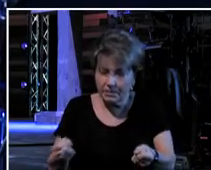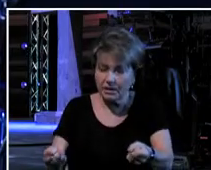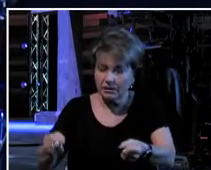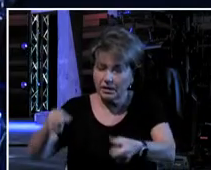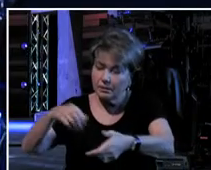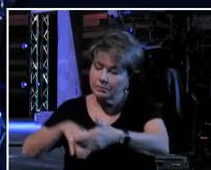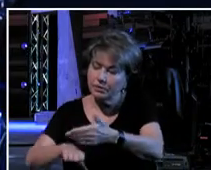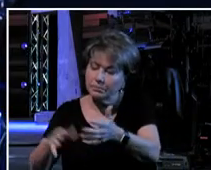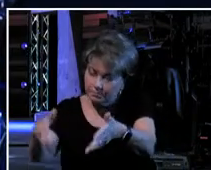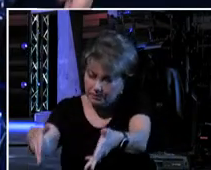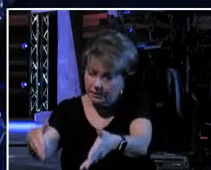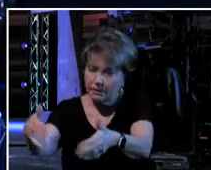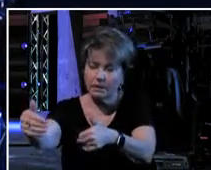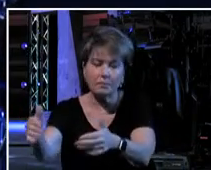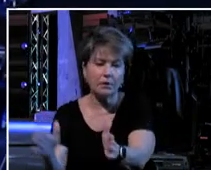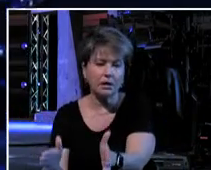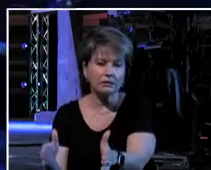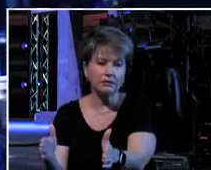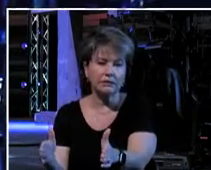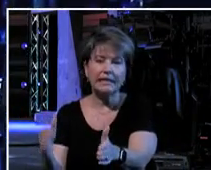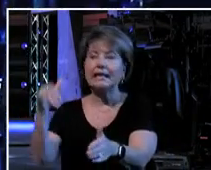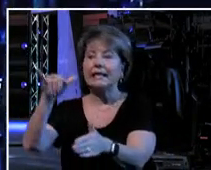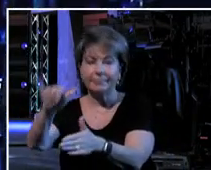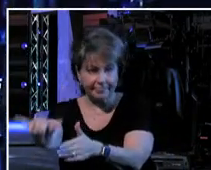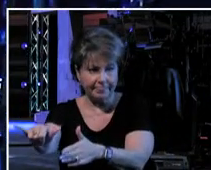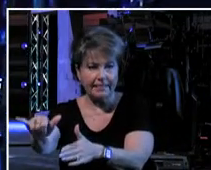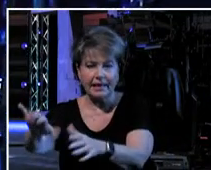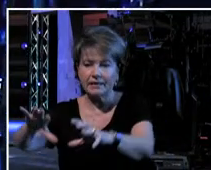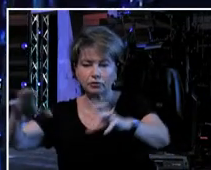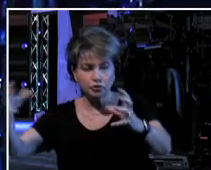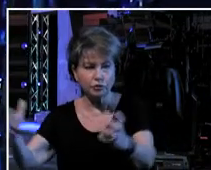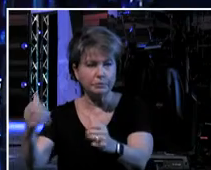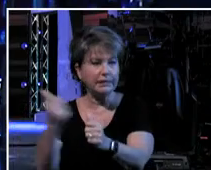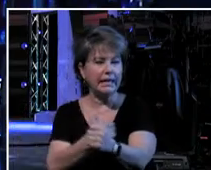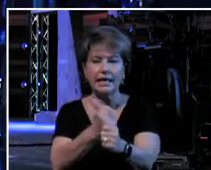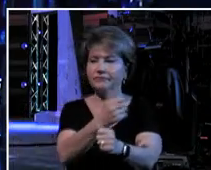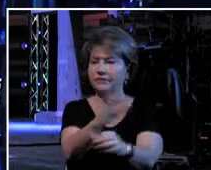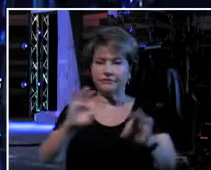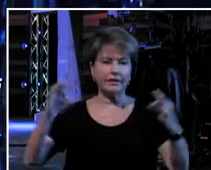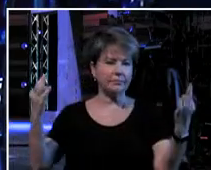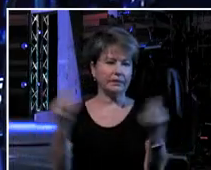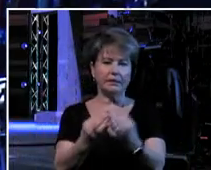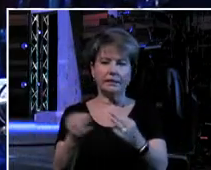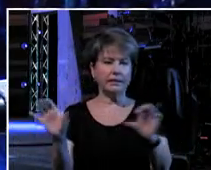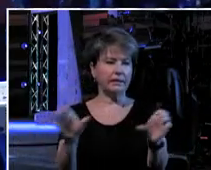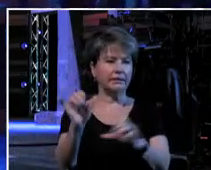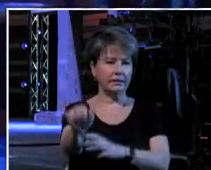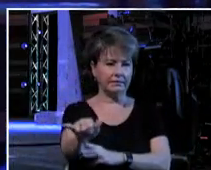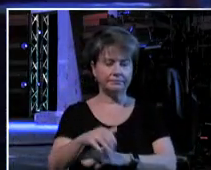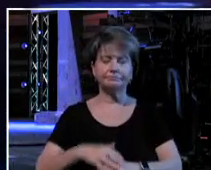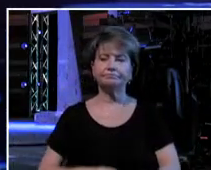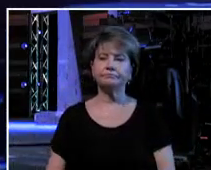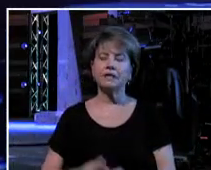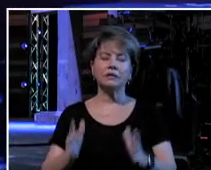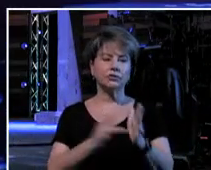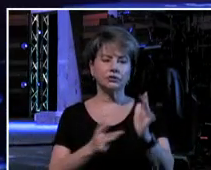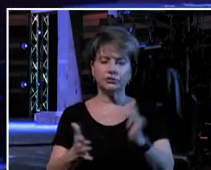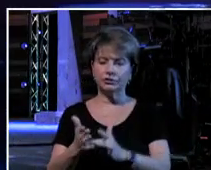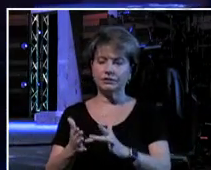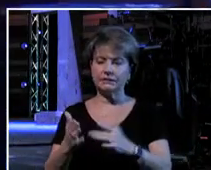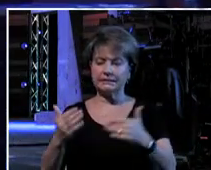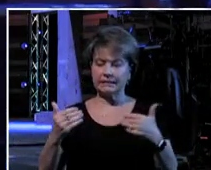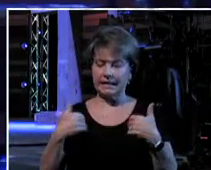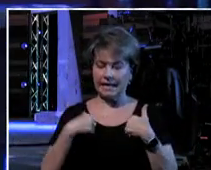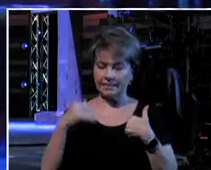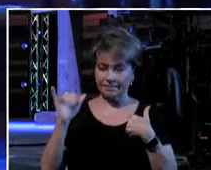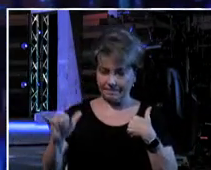niche inside that tomb. So every family had a tomb like that. And Jesus had this tomb that a body had